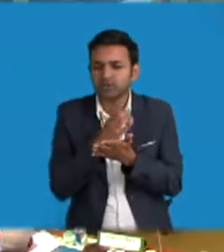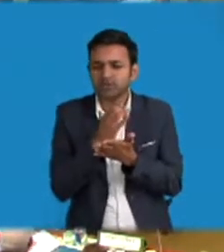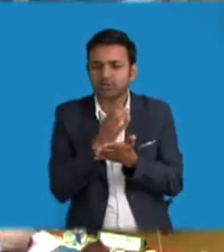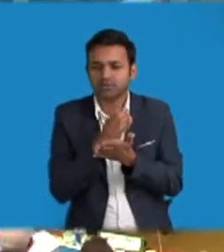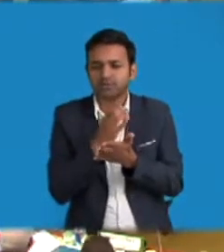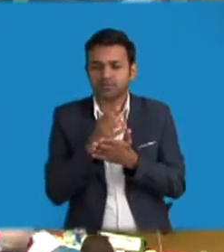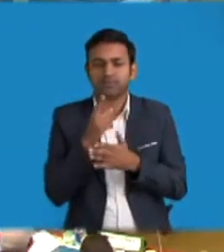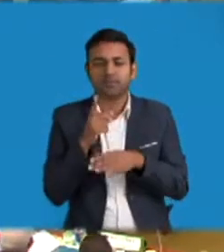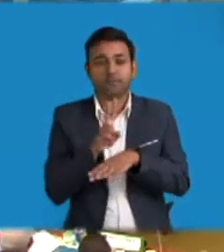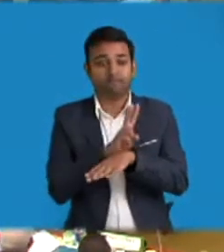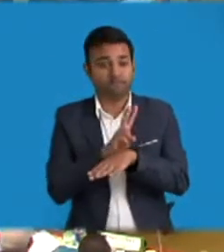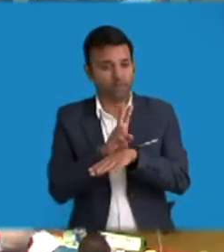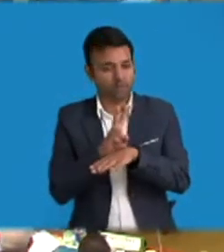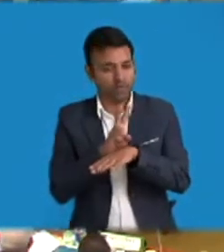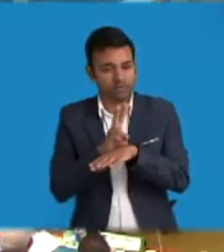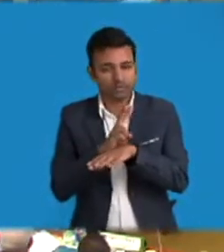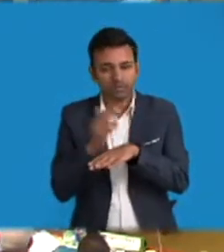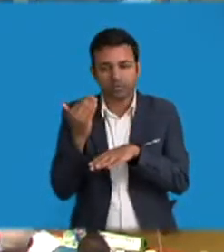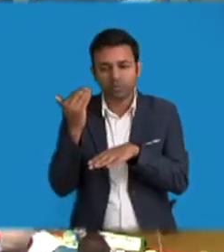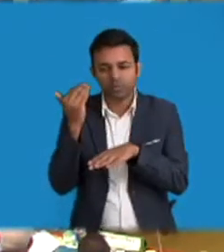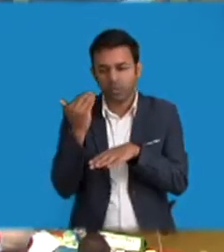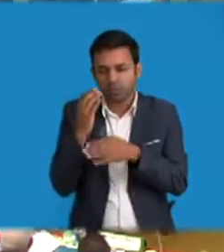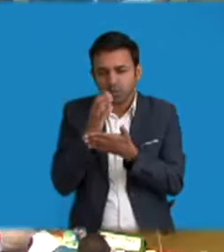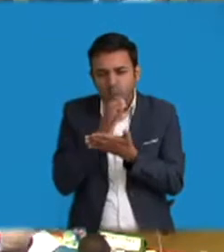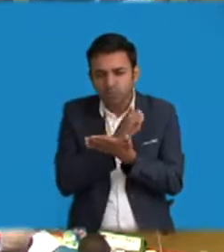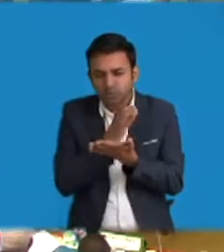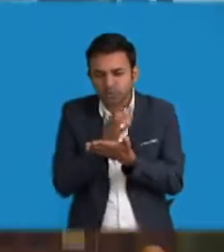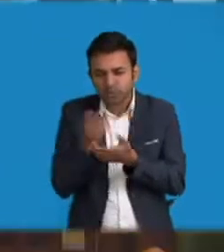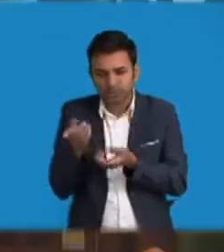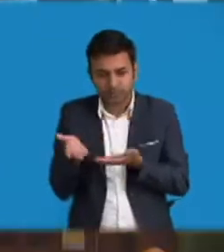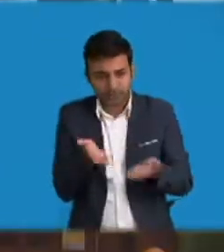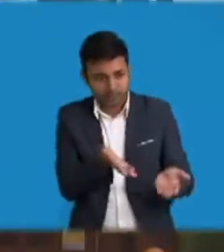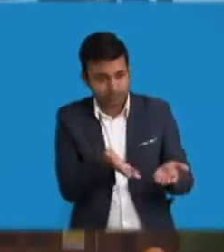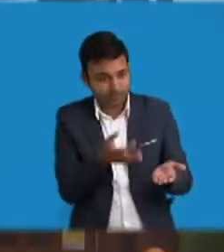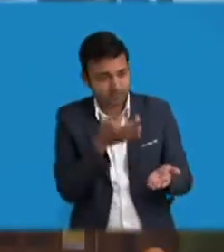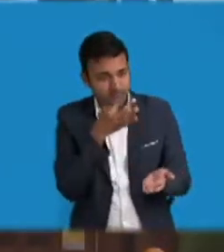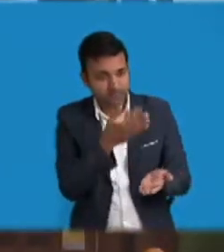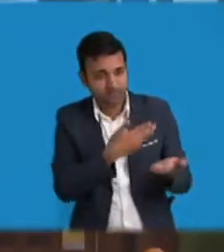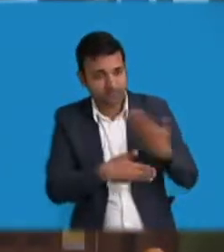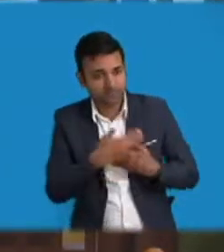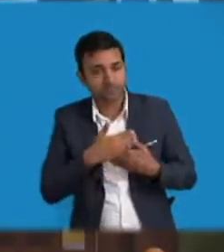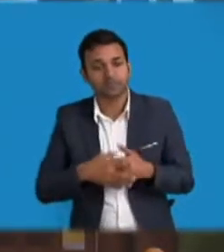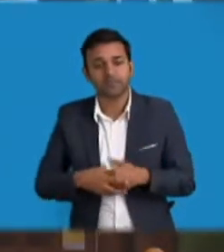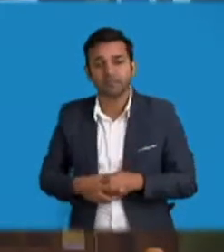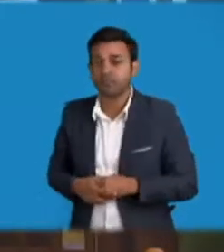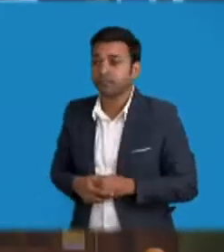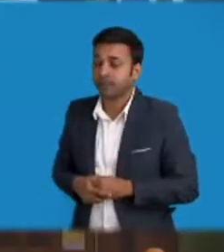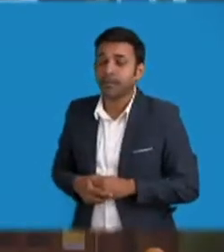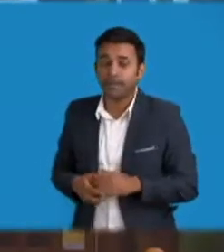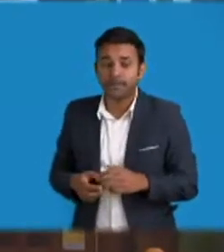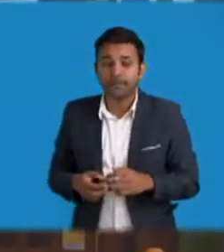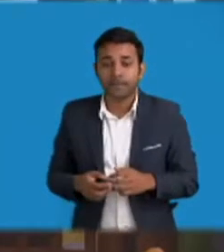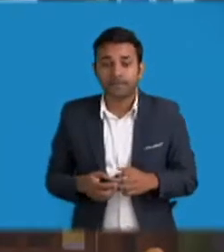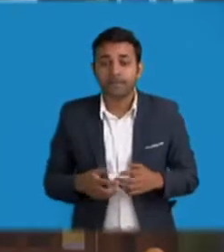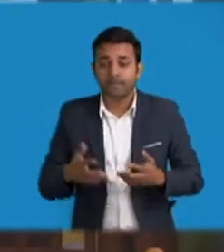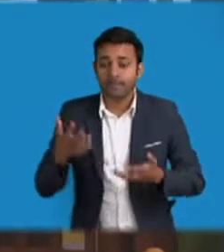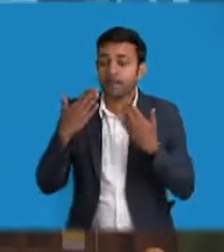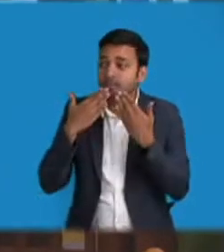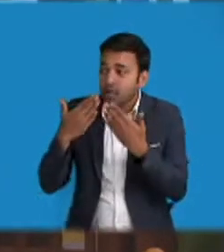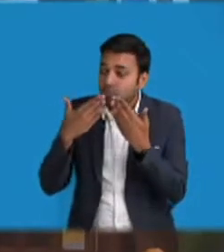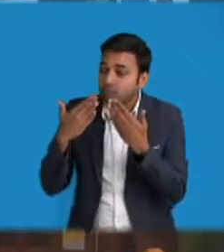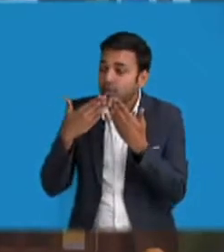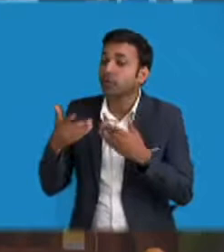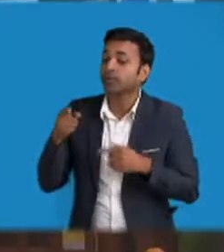Fiji? Thank you. Thank you, Honourable Minister. Madam Speaker, I want to thank the Honourable Member for asking these questions.